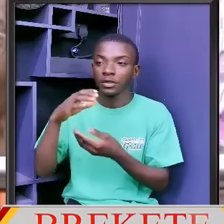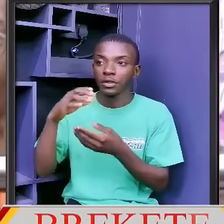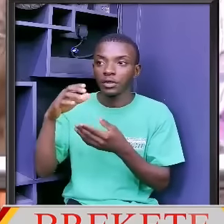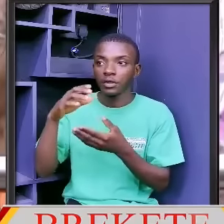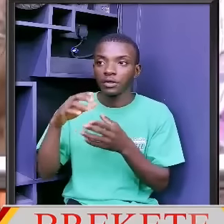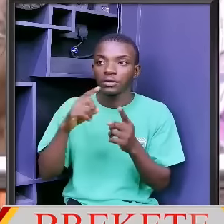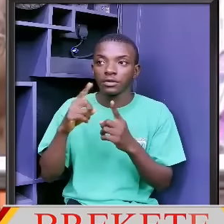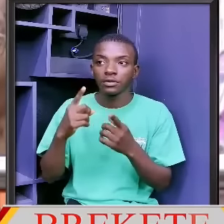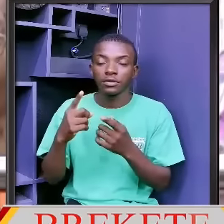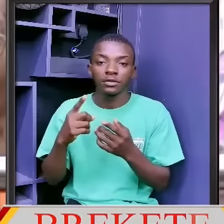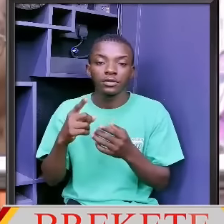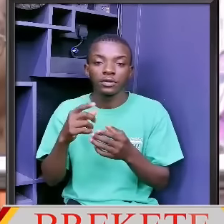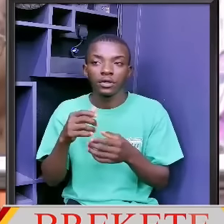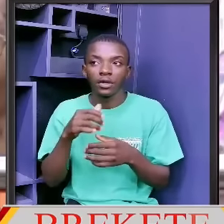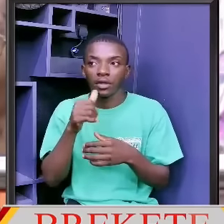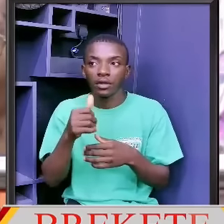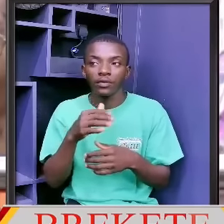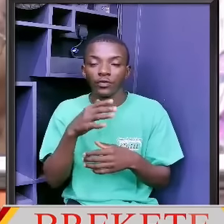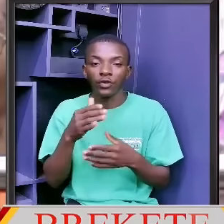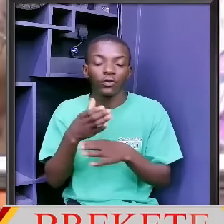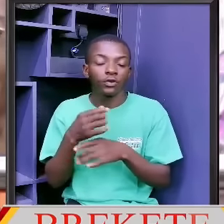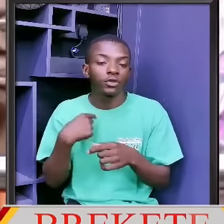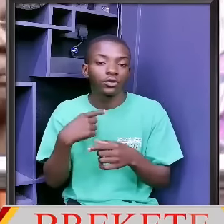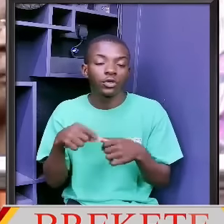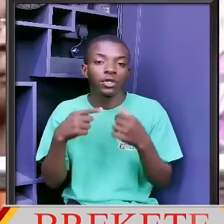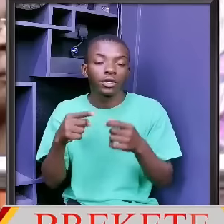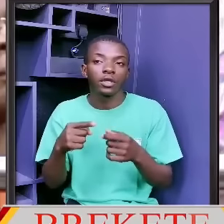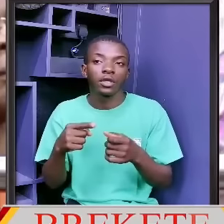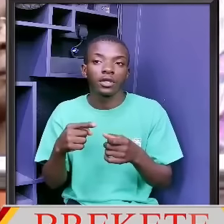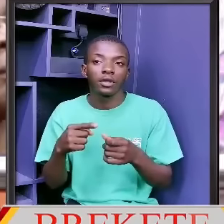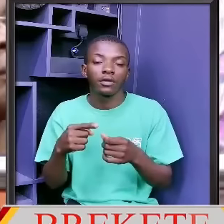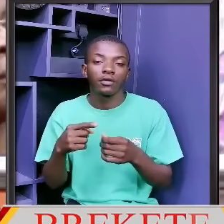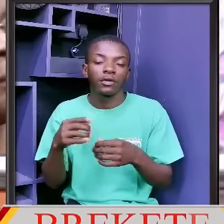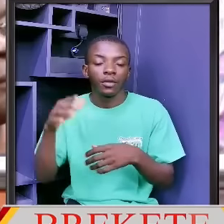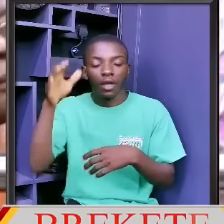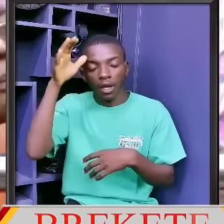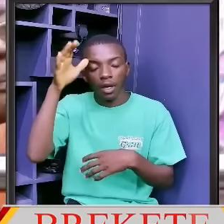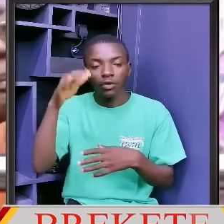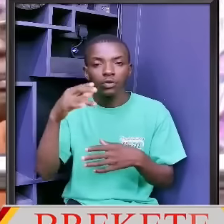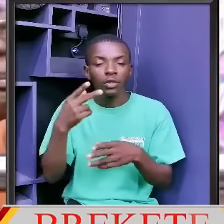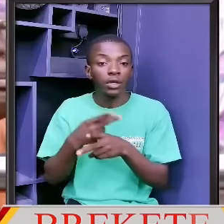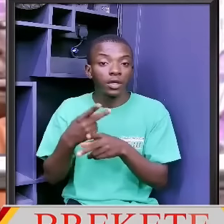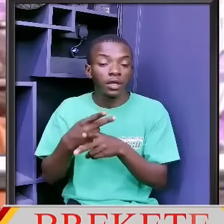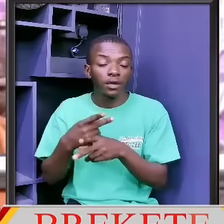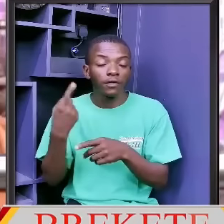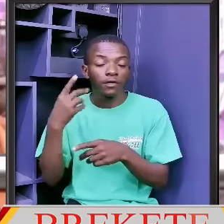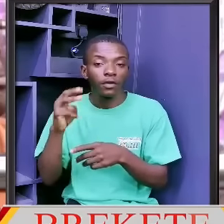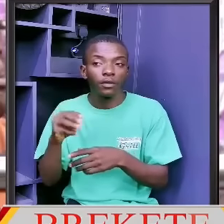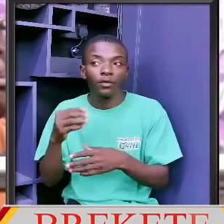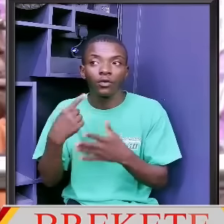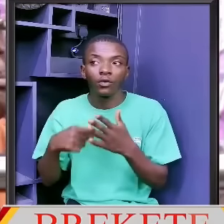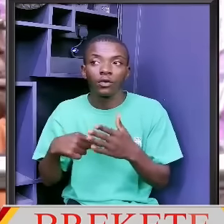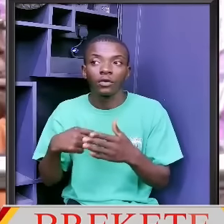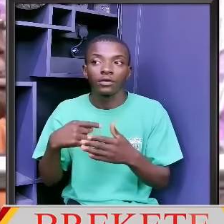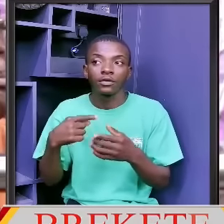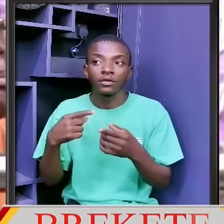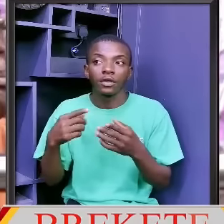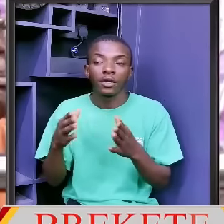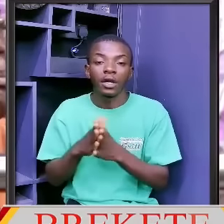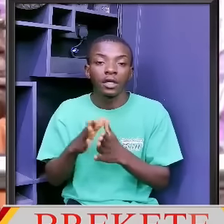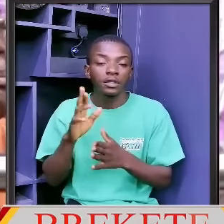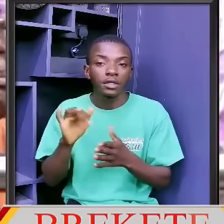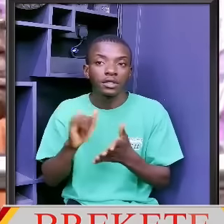my mother forced me to give him the cow to be rearing for you. To be rearing for me. You say what thing can happen? So as he asked